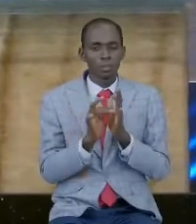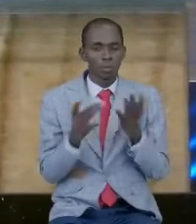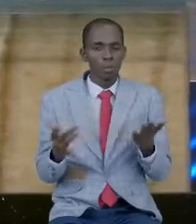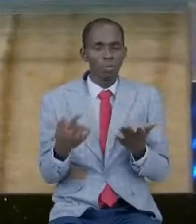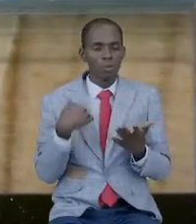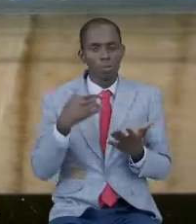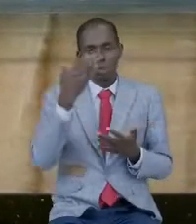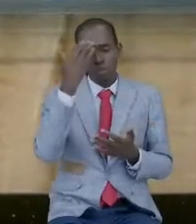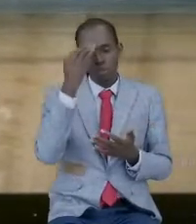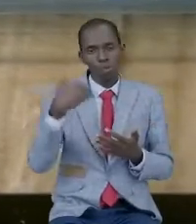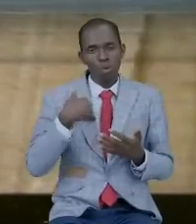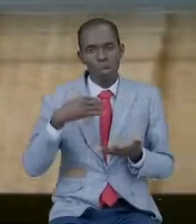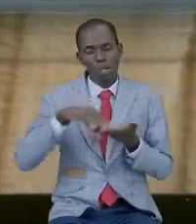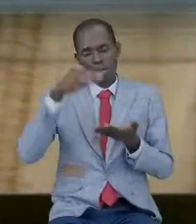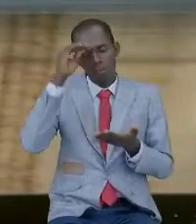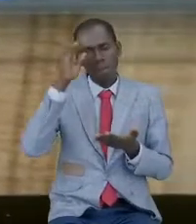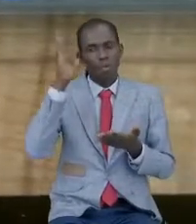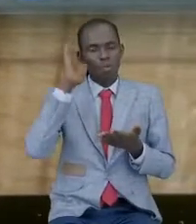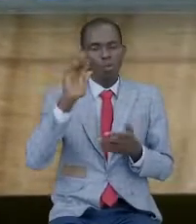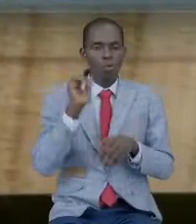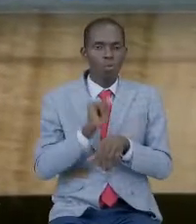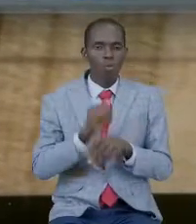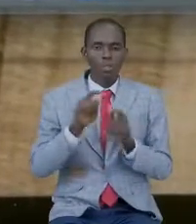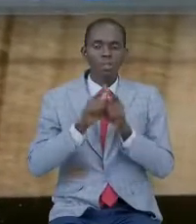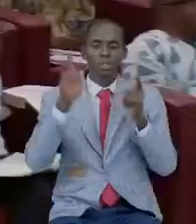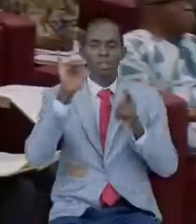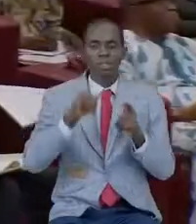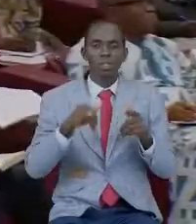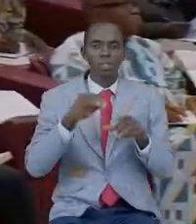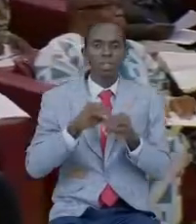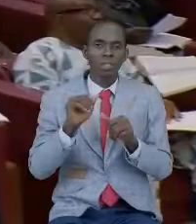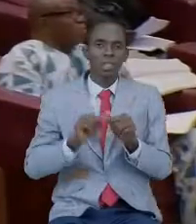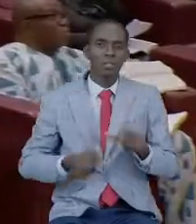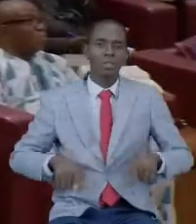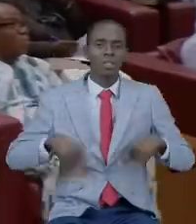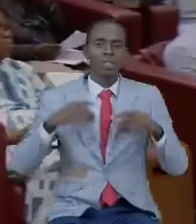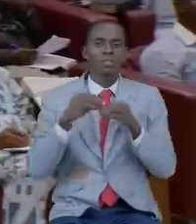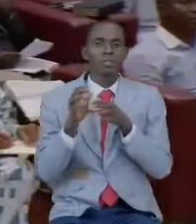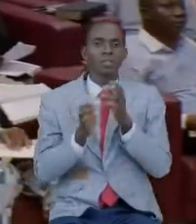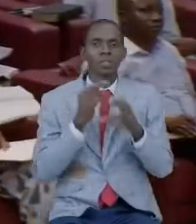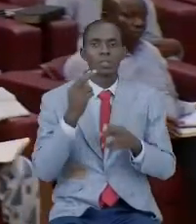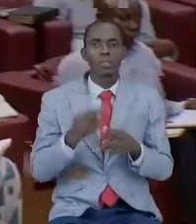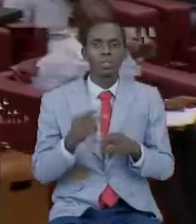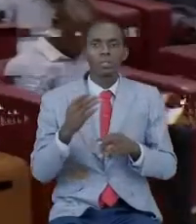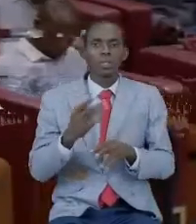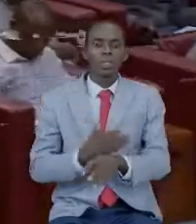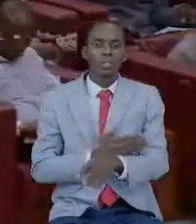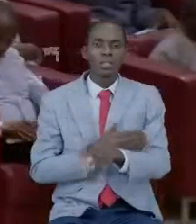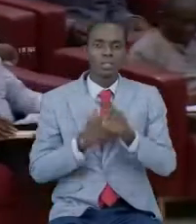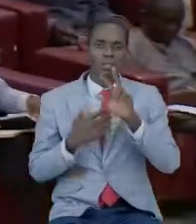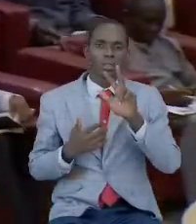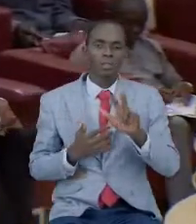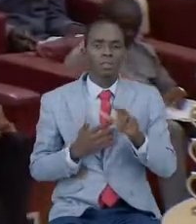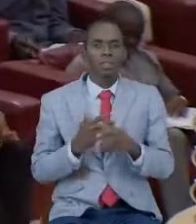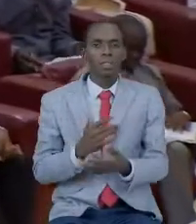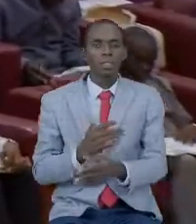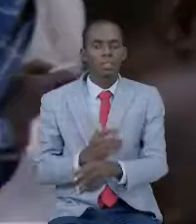effective work in every life in Jesus' name. Number three here, number